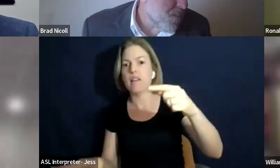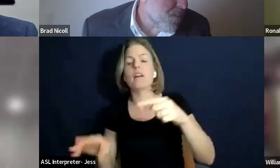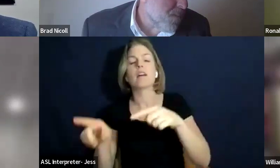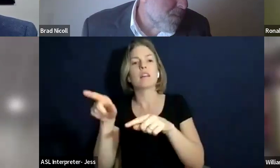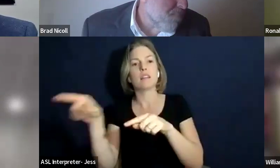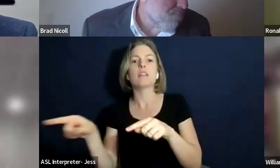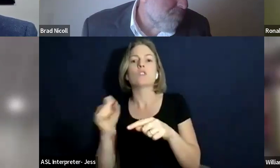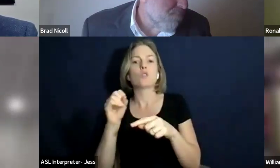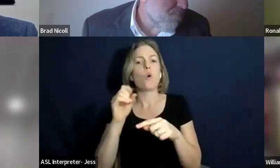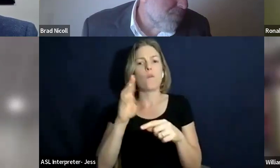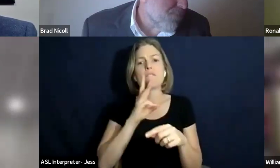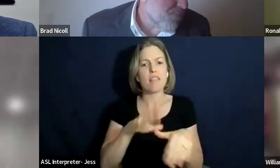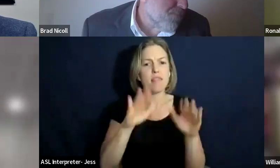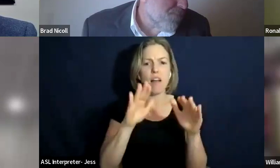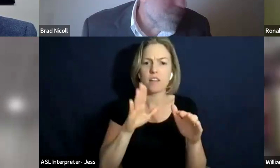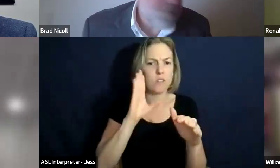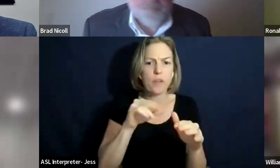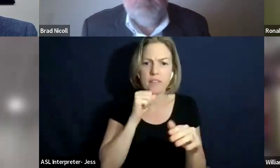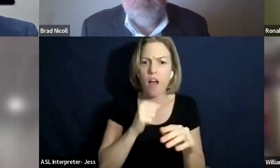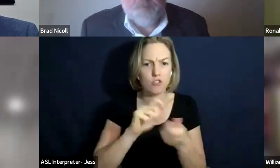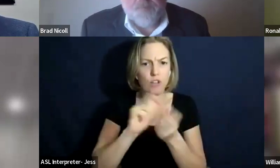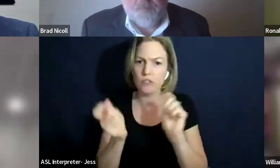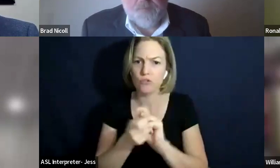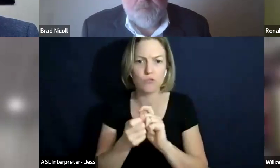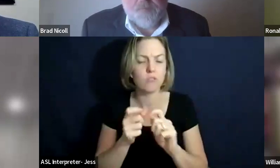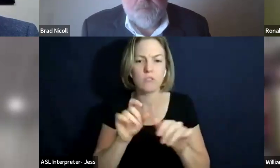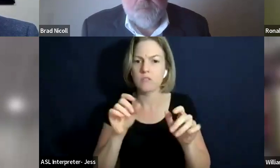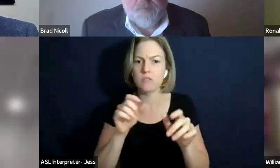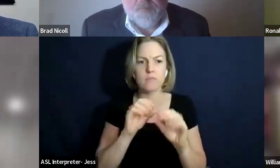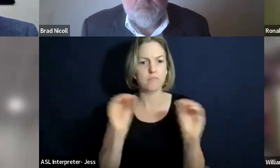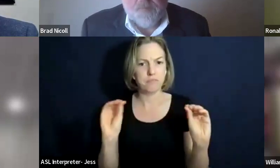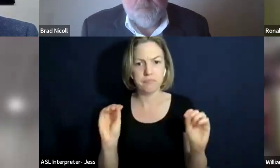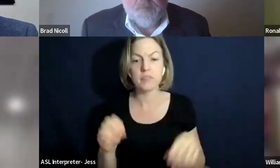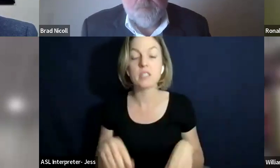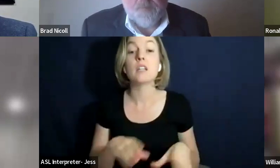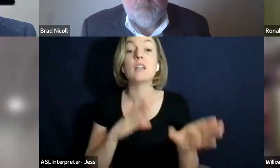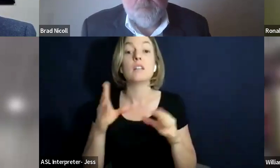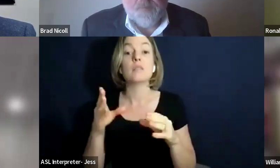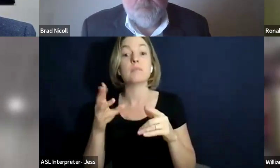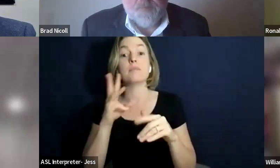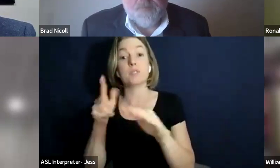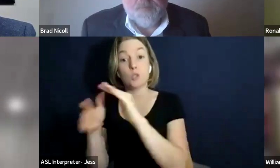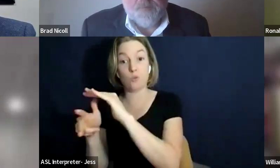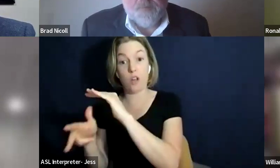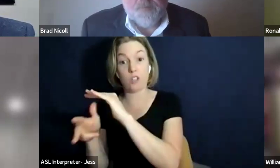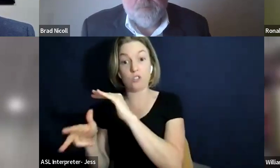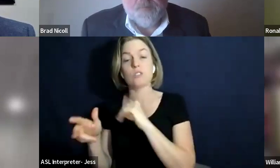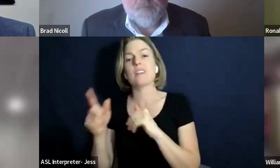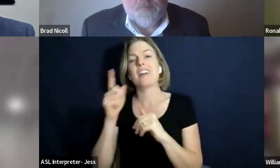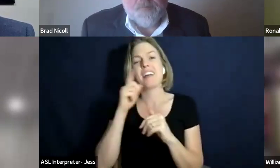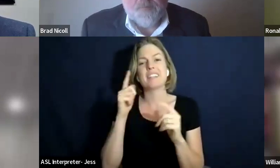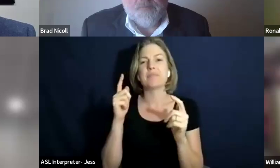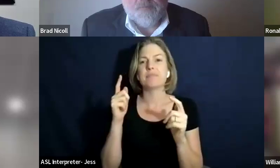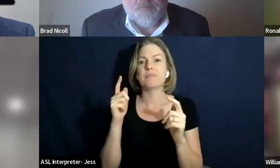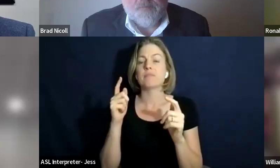the flooding impacts of the area. And then in terms of the garage, I think that the biggest thing, I talked